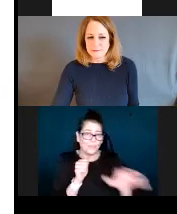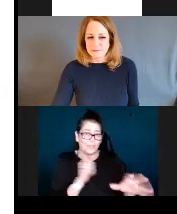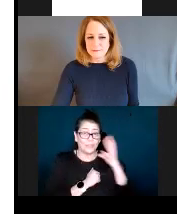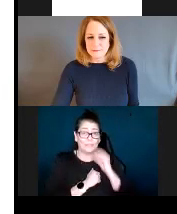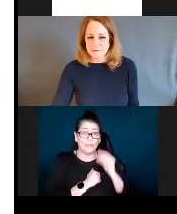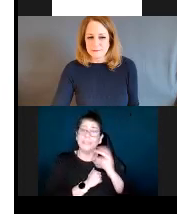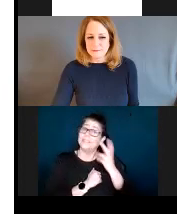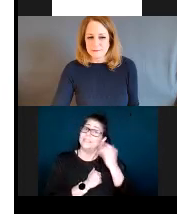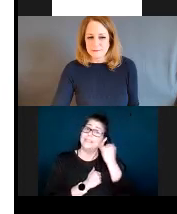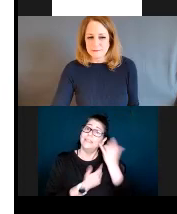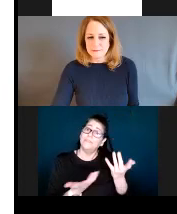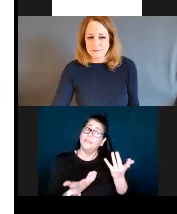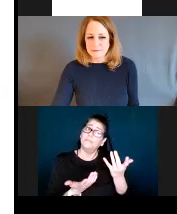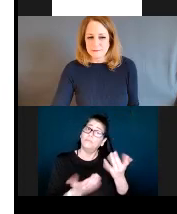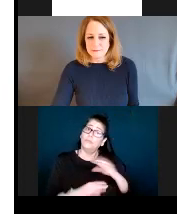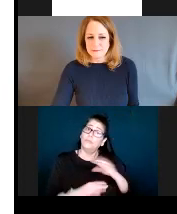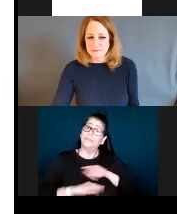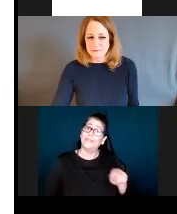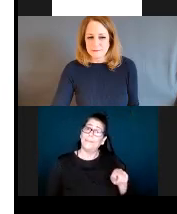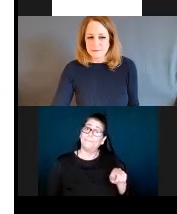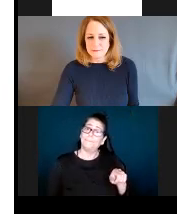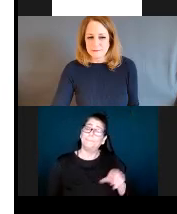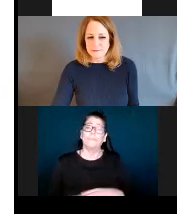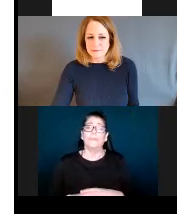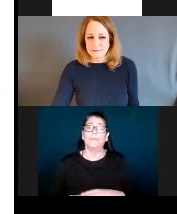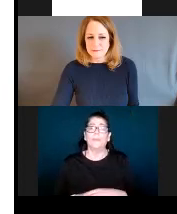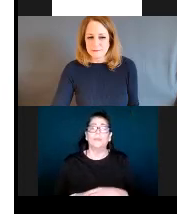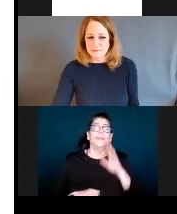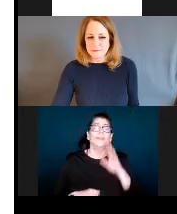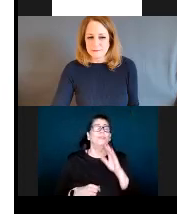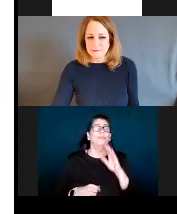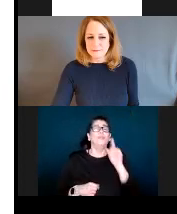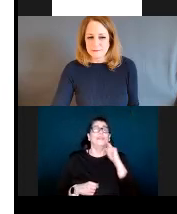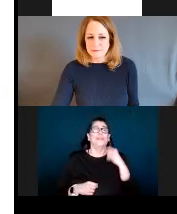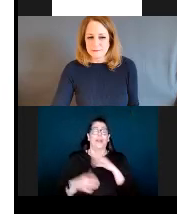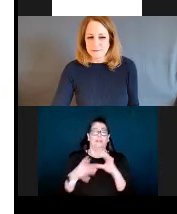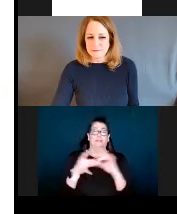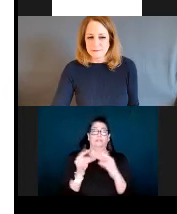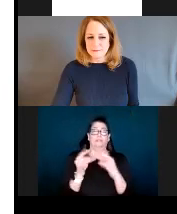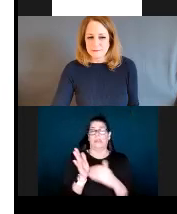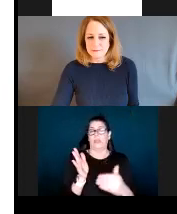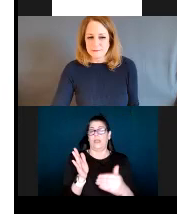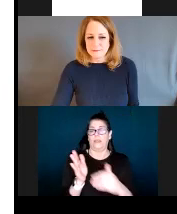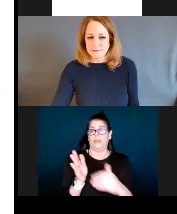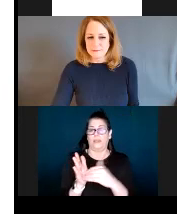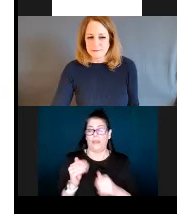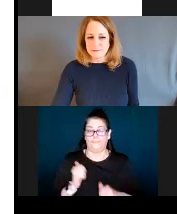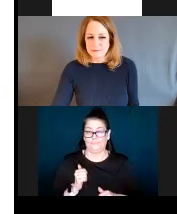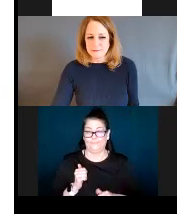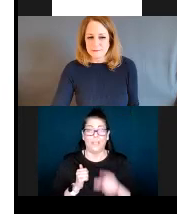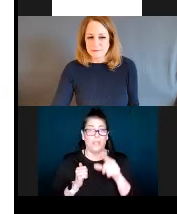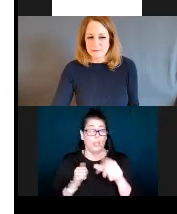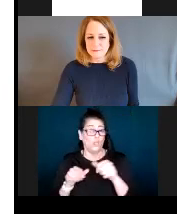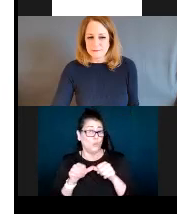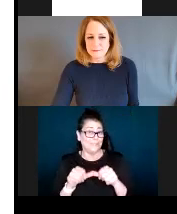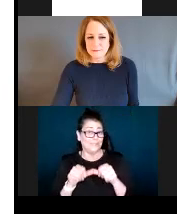them. You continually, and you will hear us talk about this a lot, you continually want to